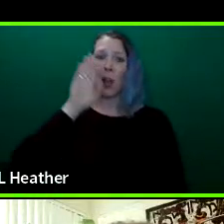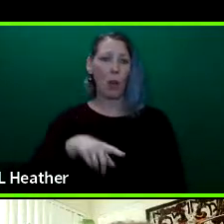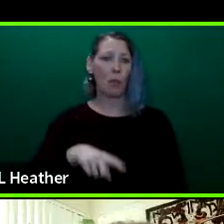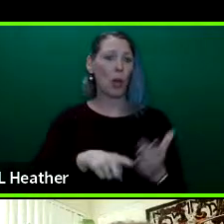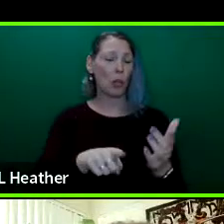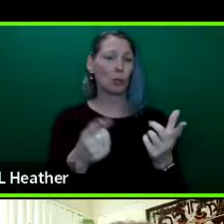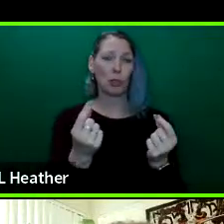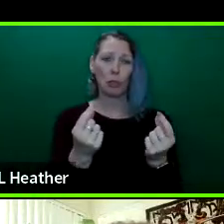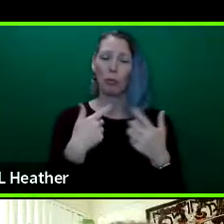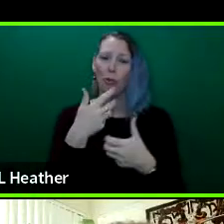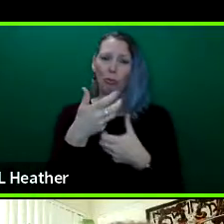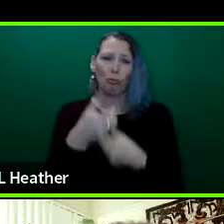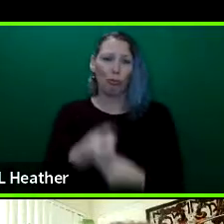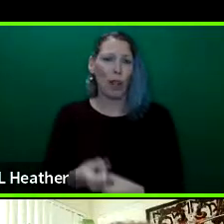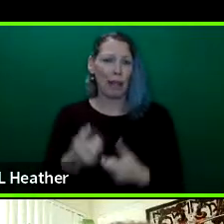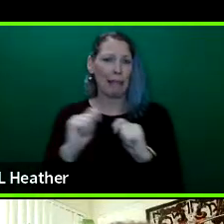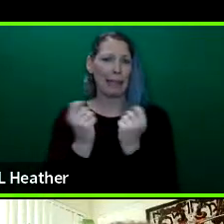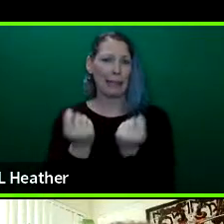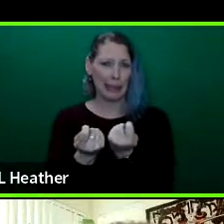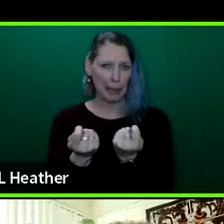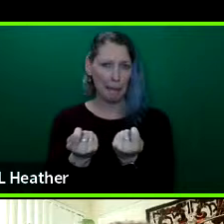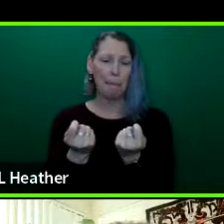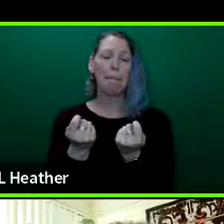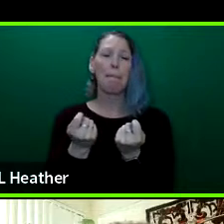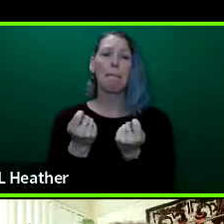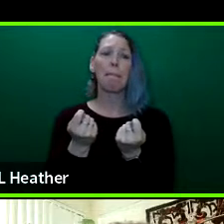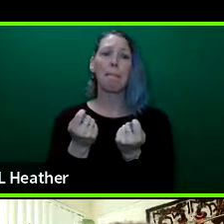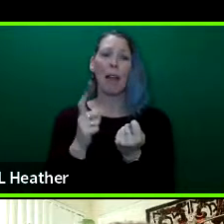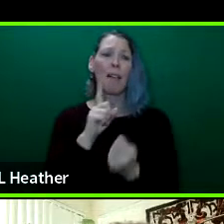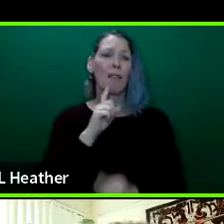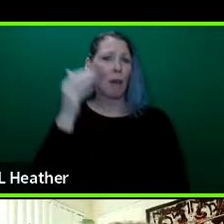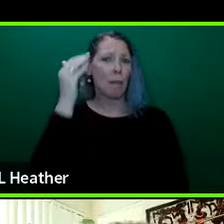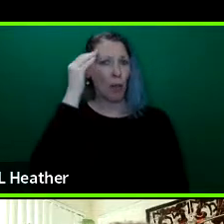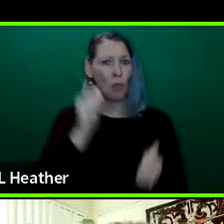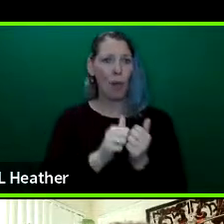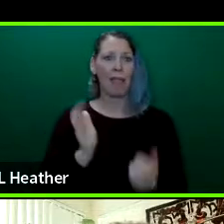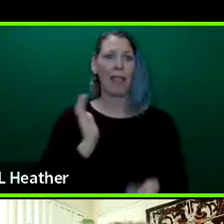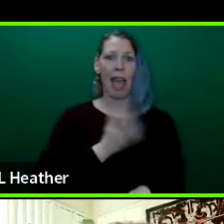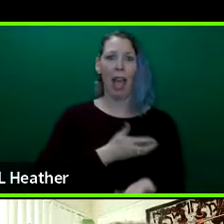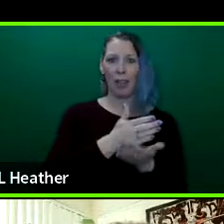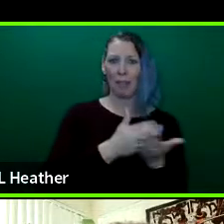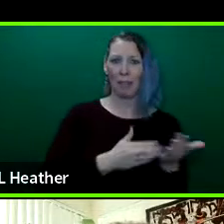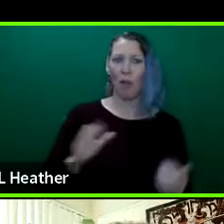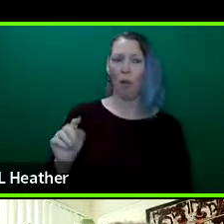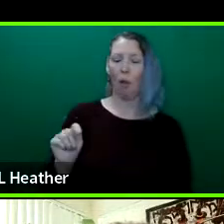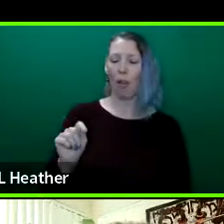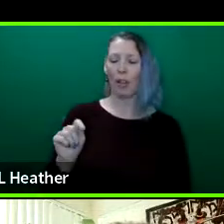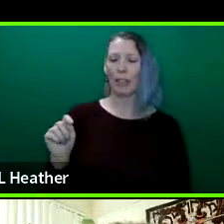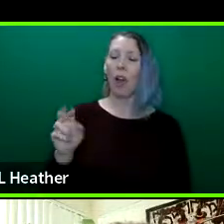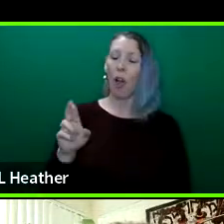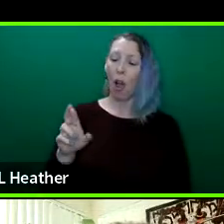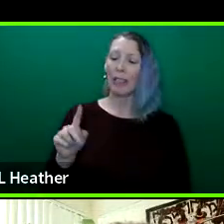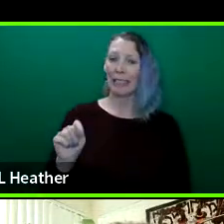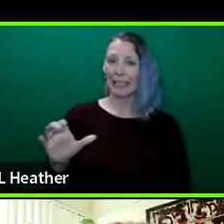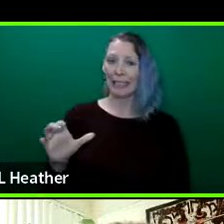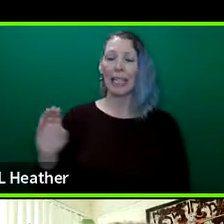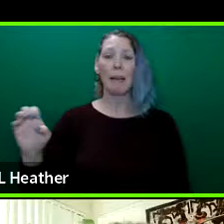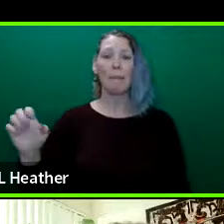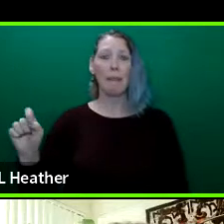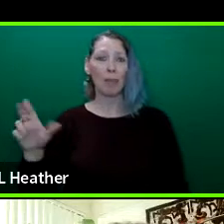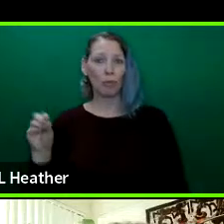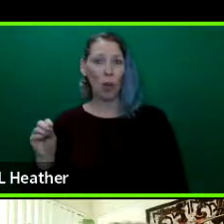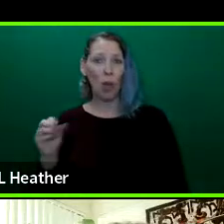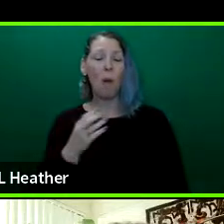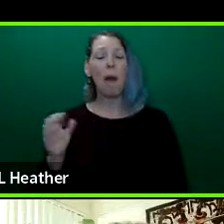doing. I trust what the team is doing. I'm very familiar with our piece of it at the RTC side and Metro's piece and the forecasting.